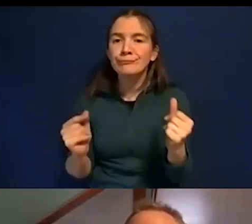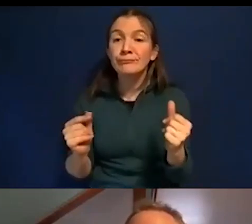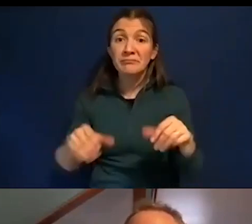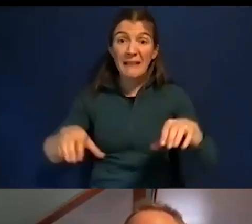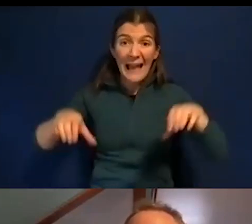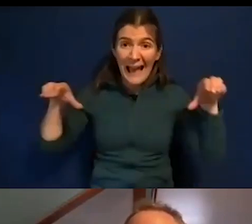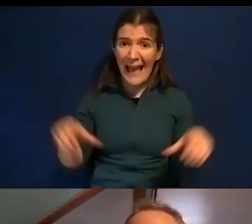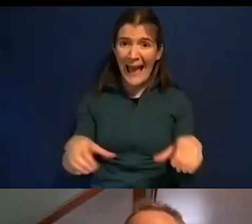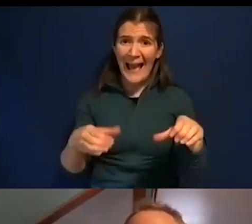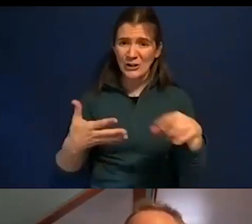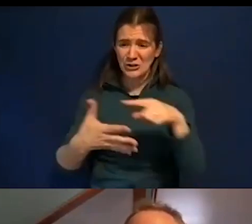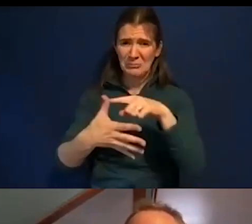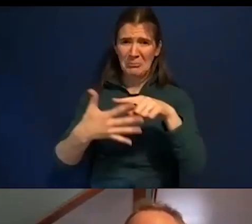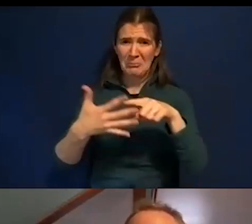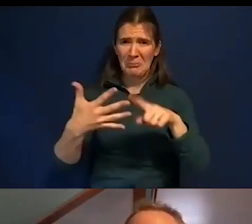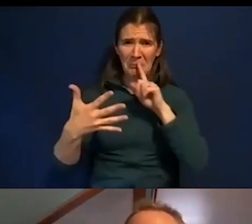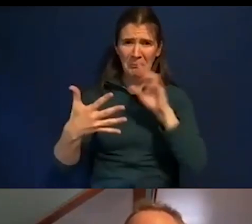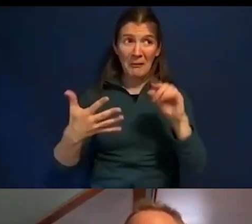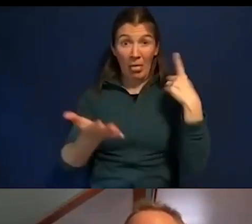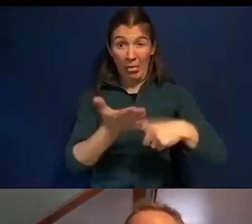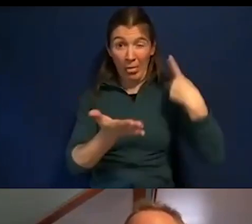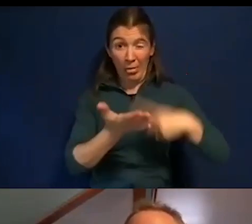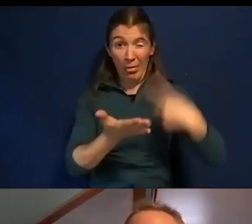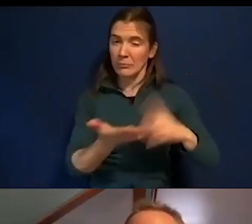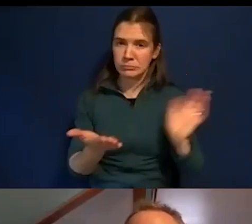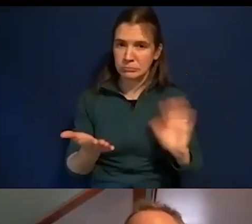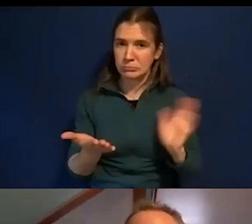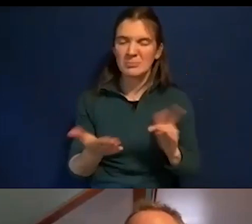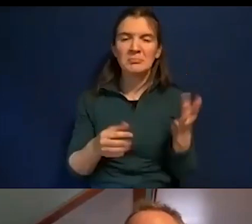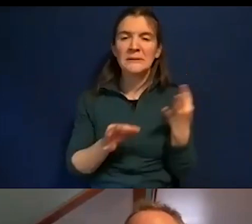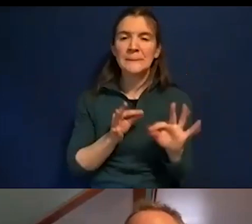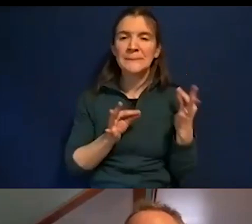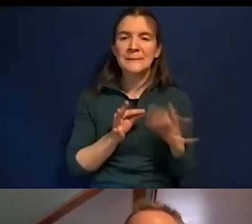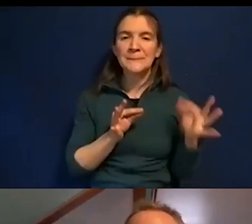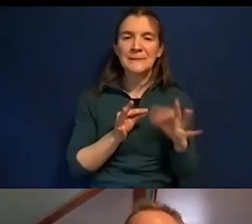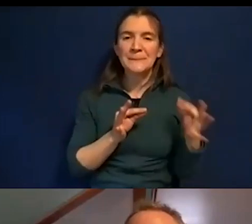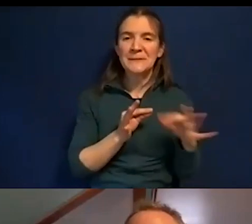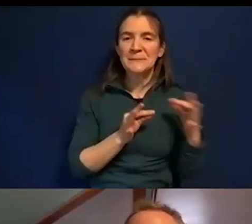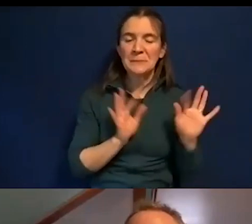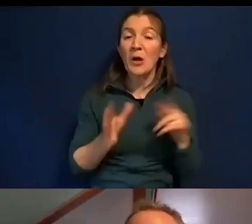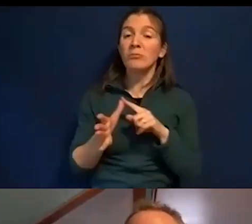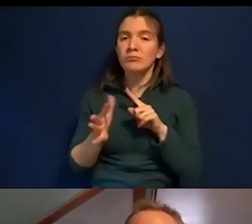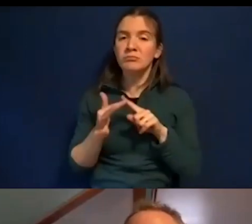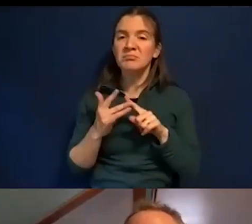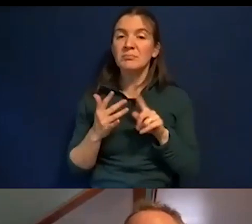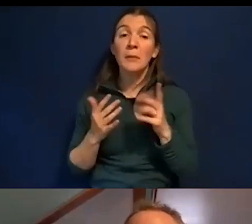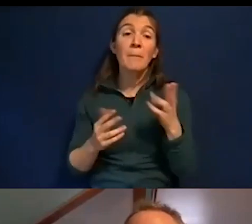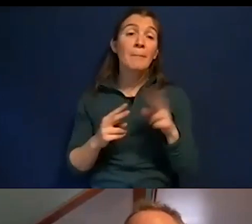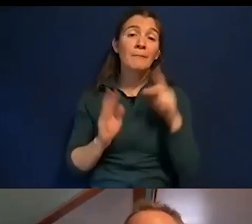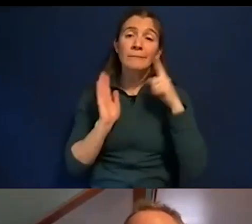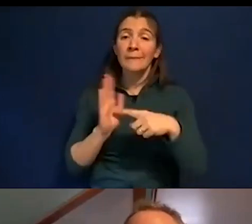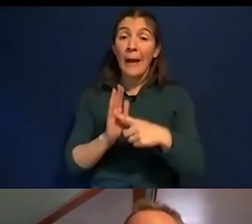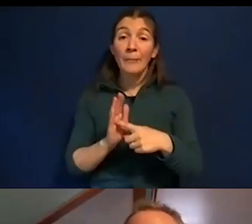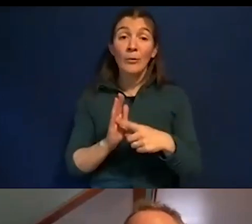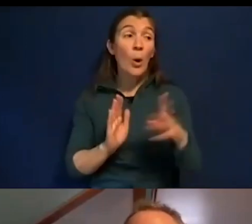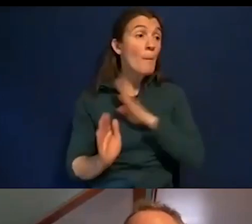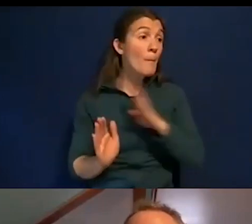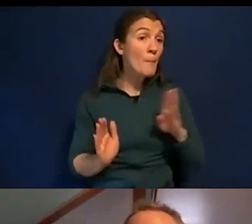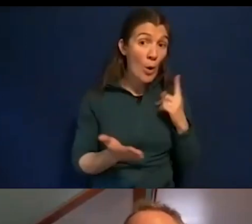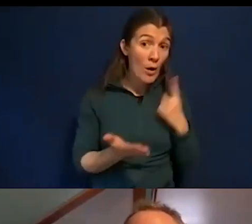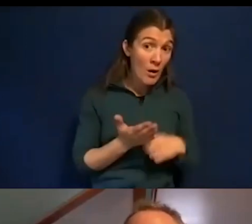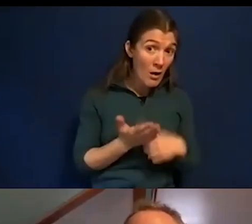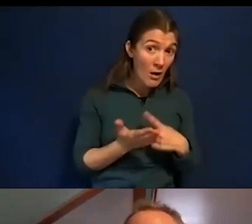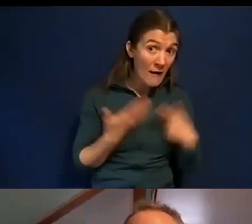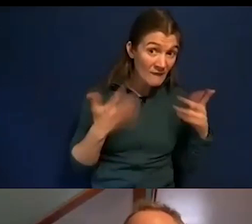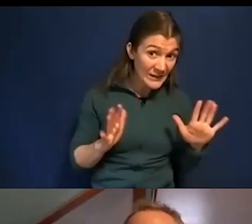action appears not to require debate, where it seems straightforward enough. It's either following up on a prior direction of the board or it's